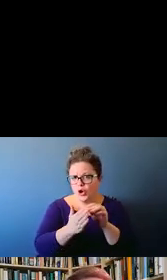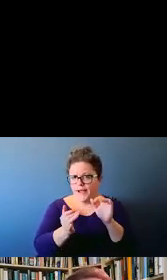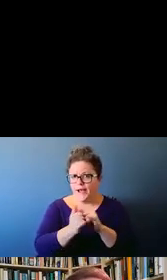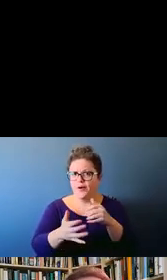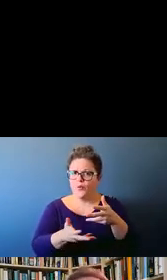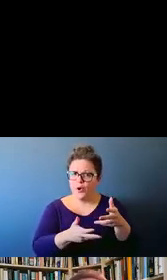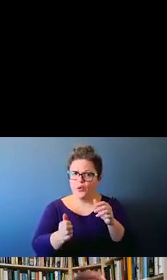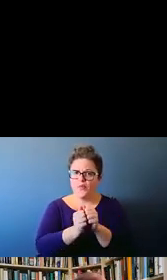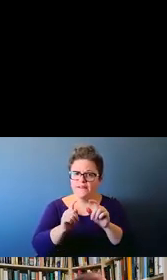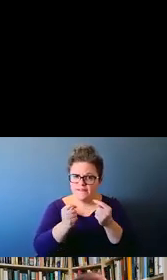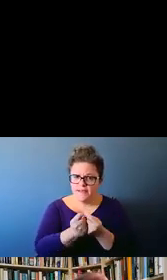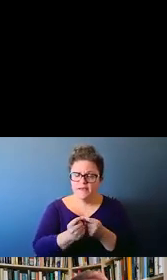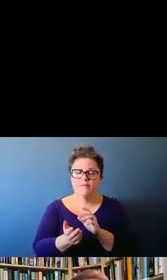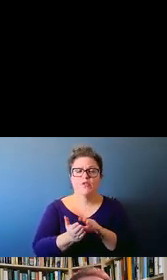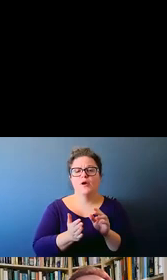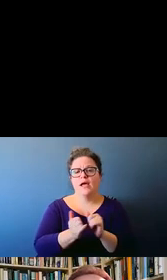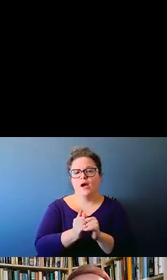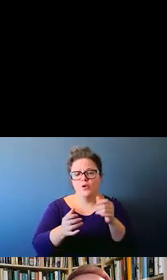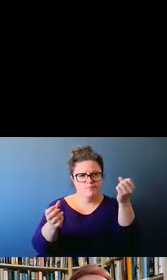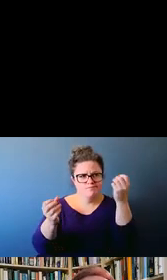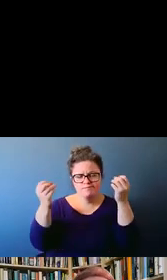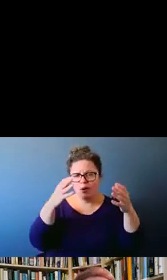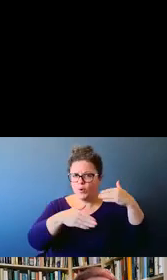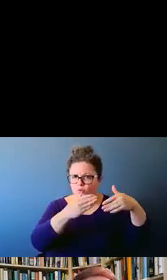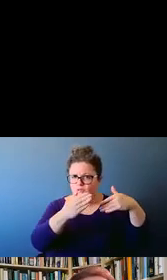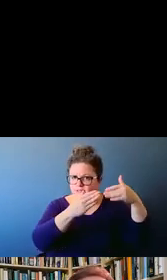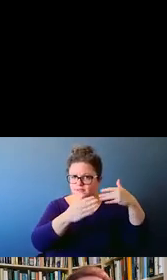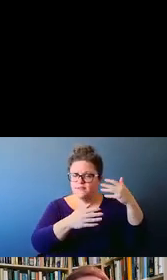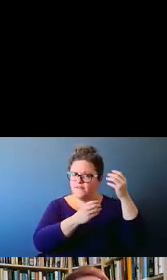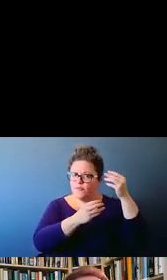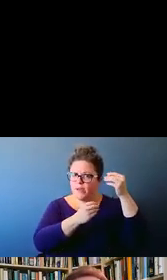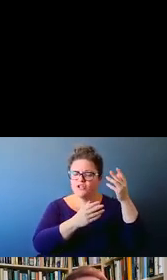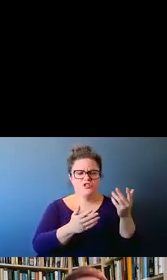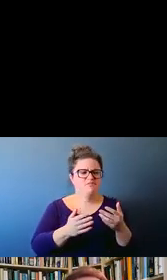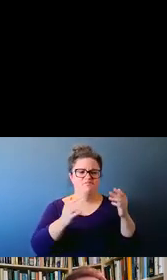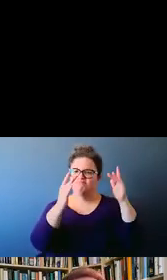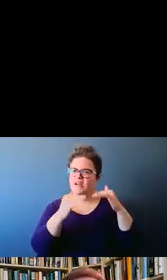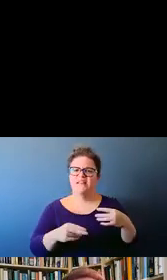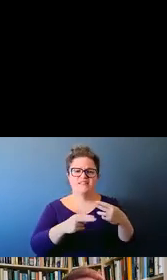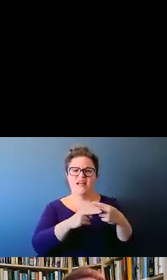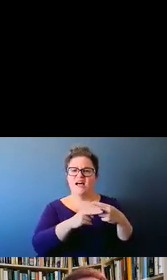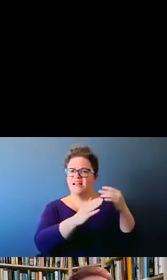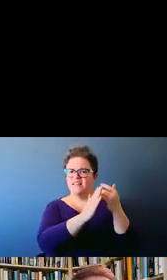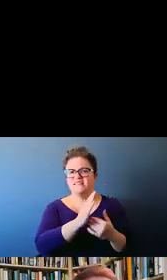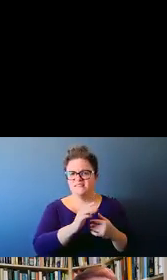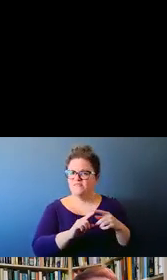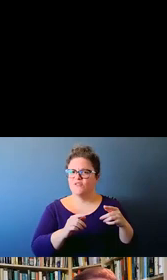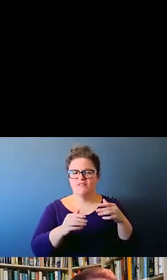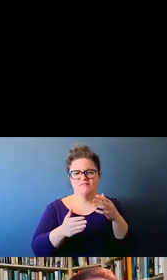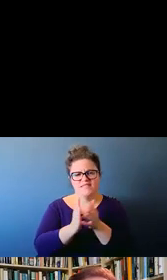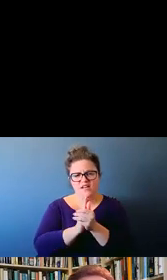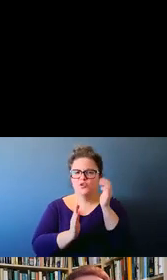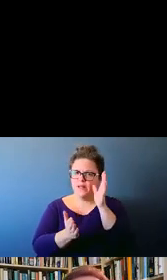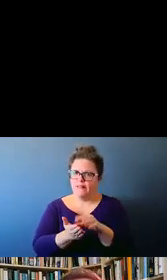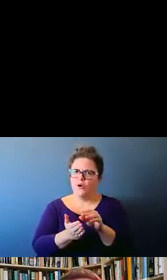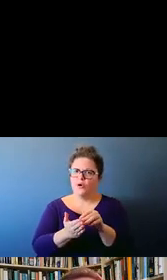process information. All these things on this slide are examples of the kinds of skills that you'll learn while studying